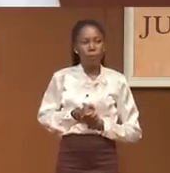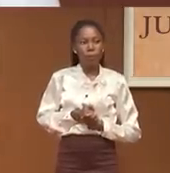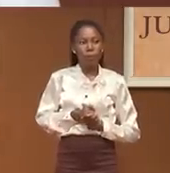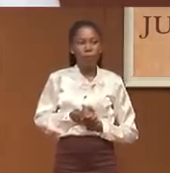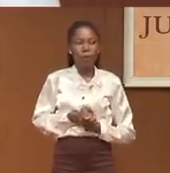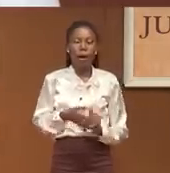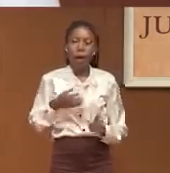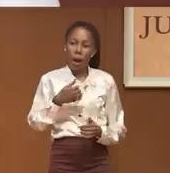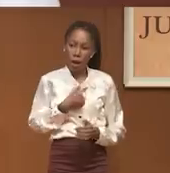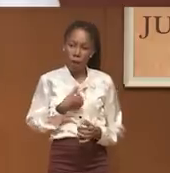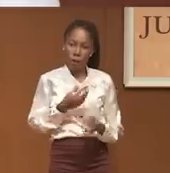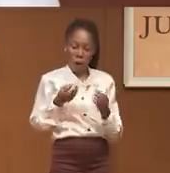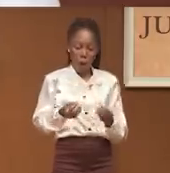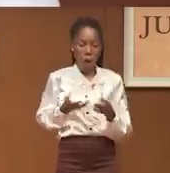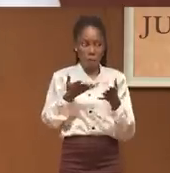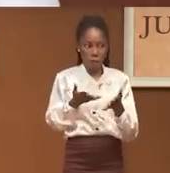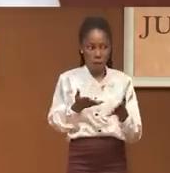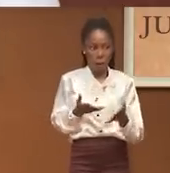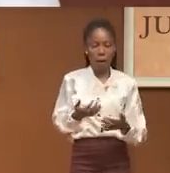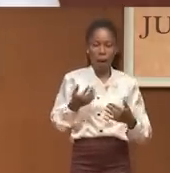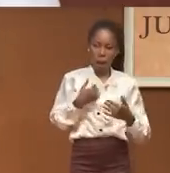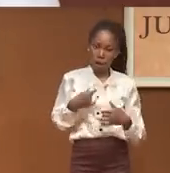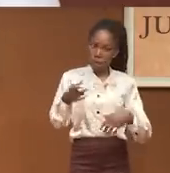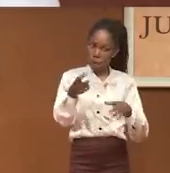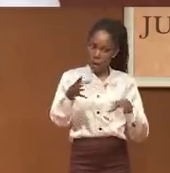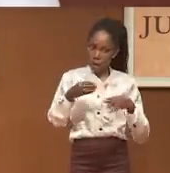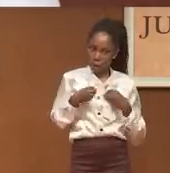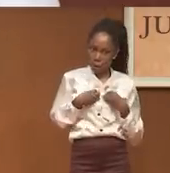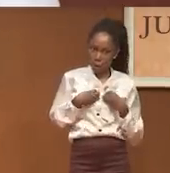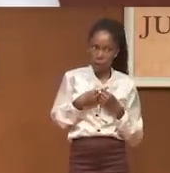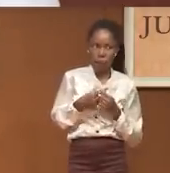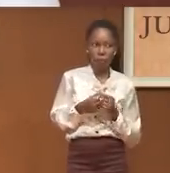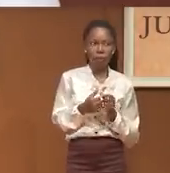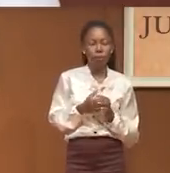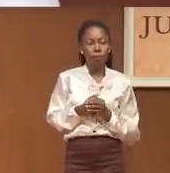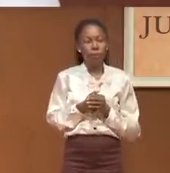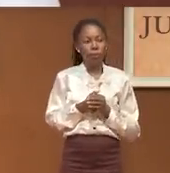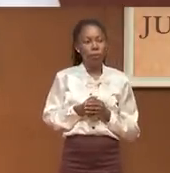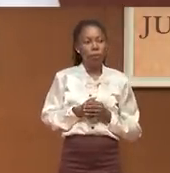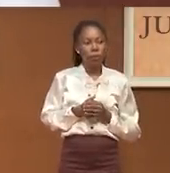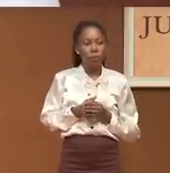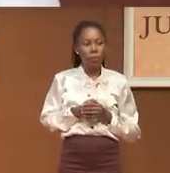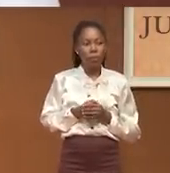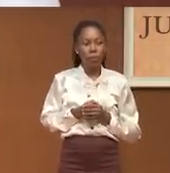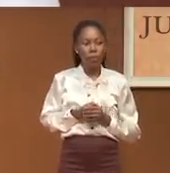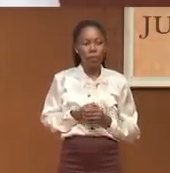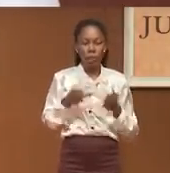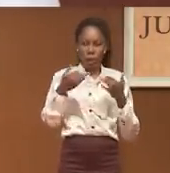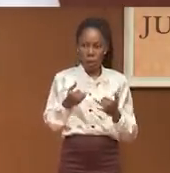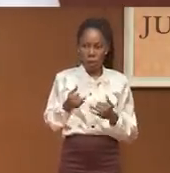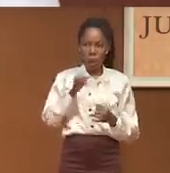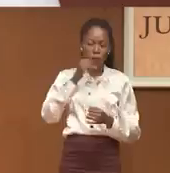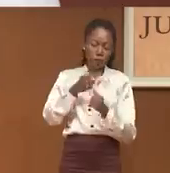There was an offer. There was an acceptance. Yes. There's consideration from your